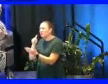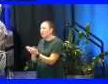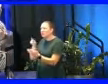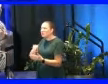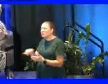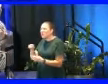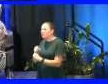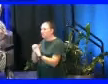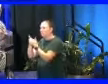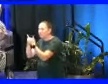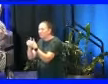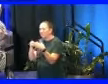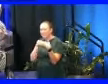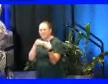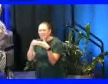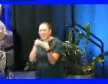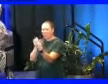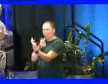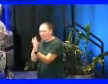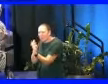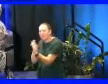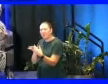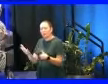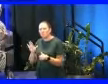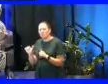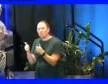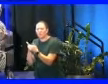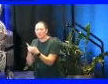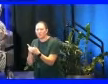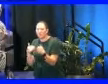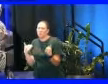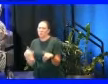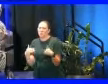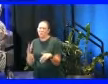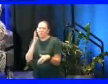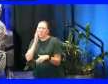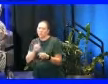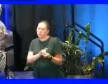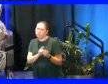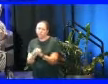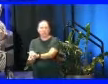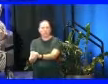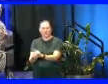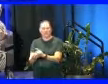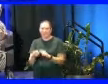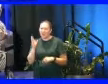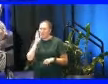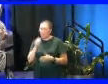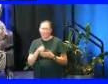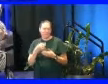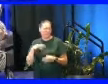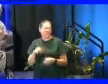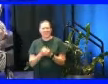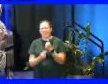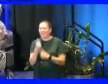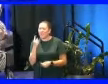actually being flexible to those challenges and accommodating those challenges, it's going to be a game changer, and it's going to be a breadwinner for everyone straight across the